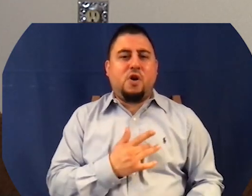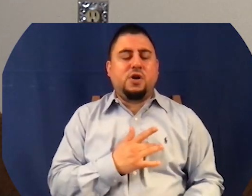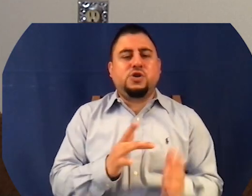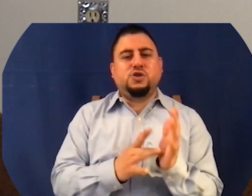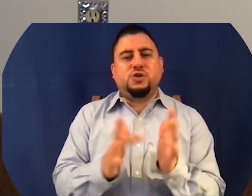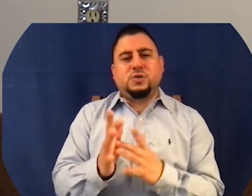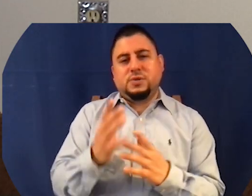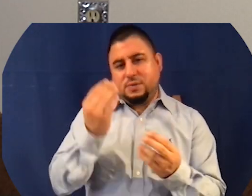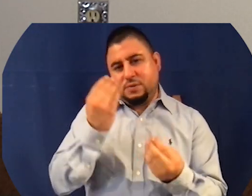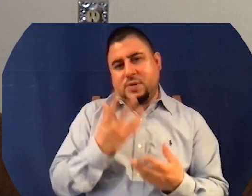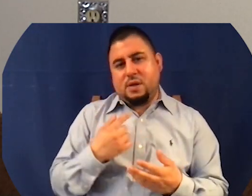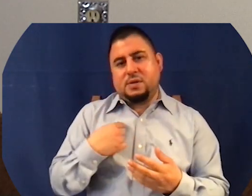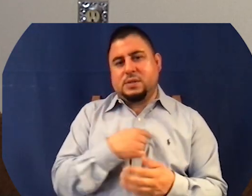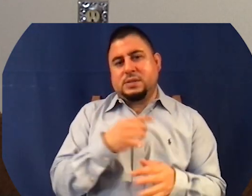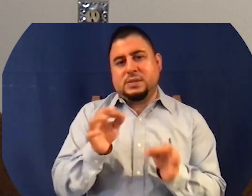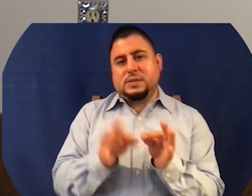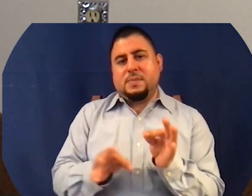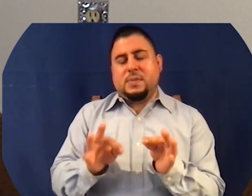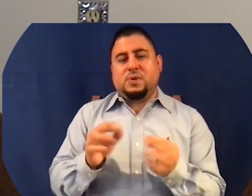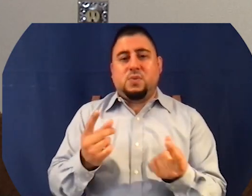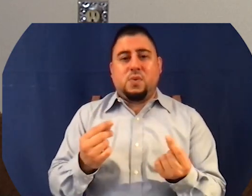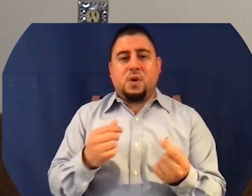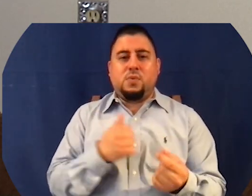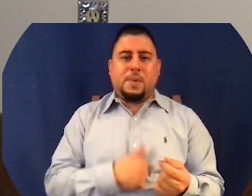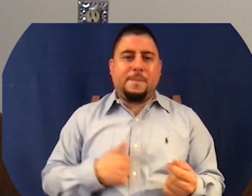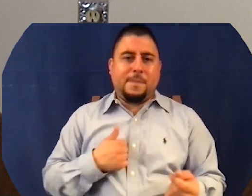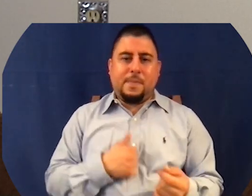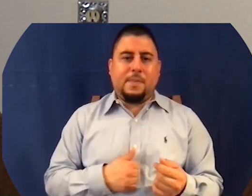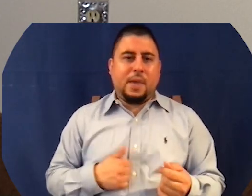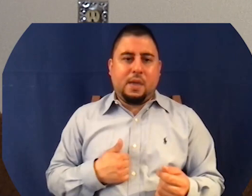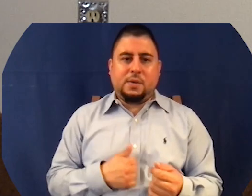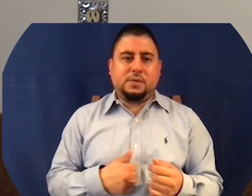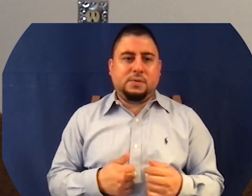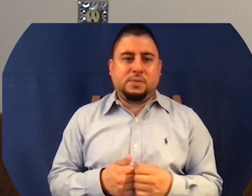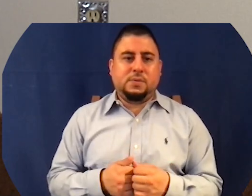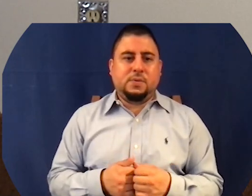Jesus tells us simply, repent.